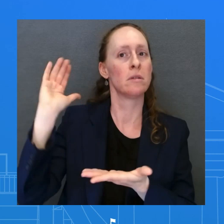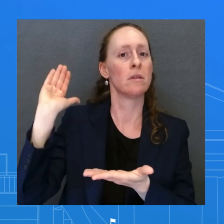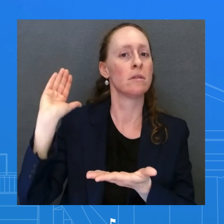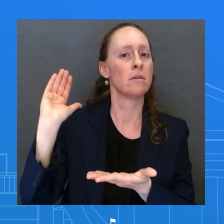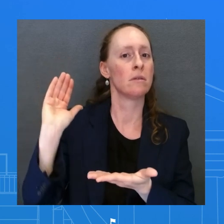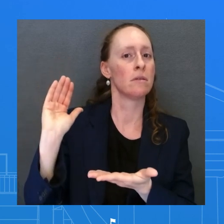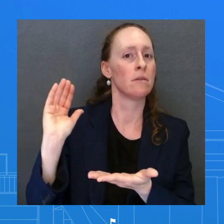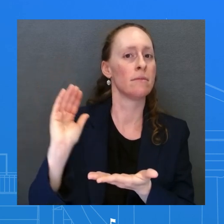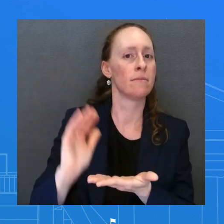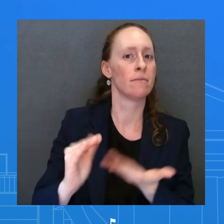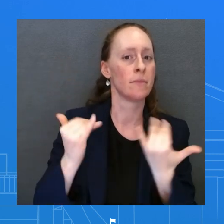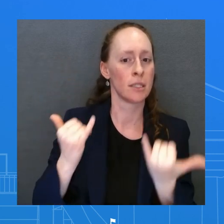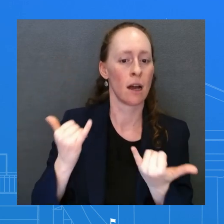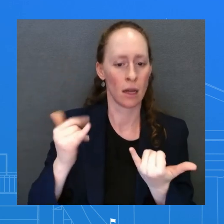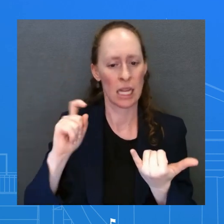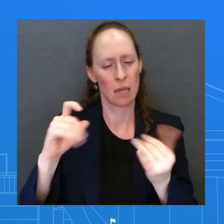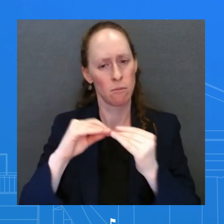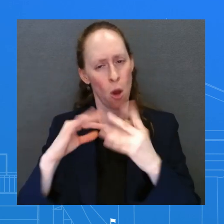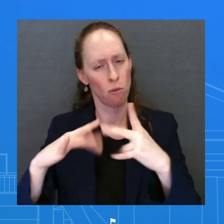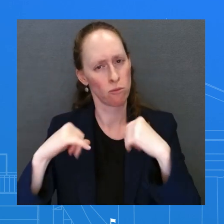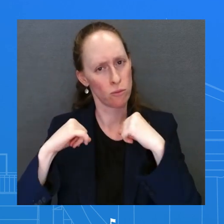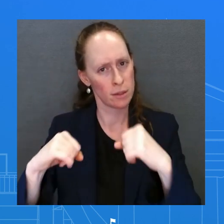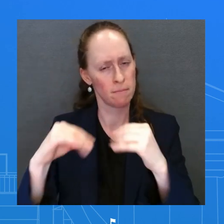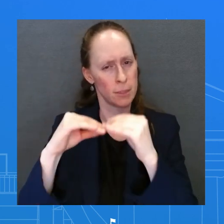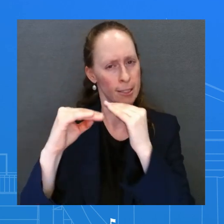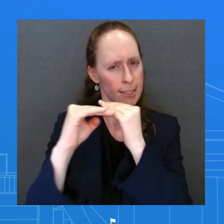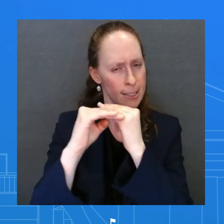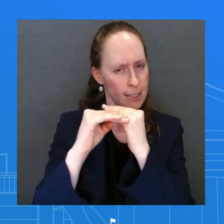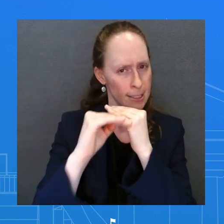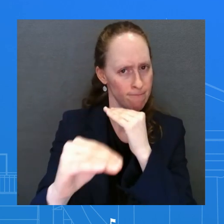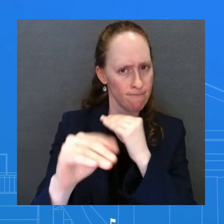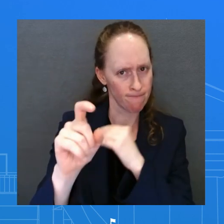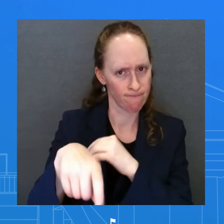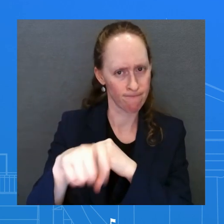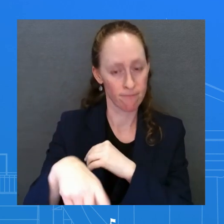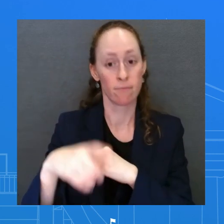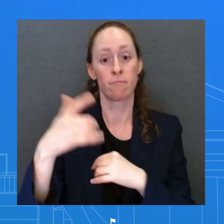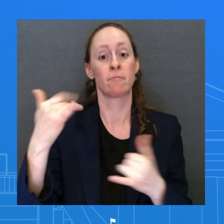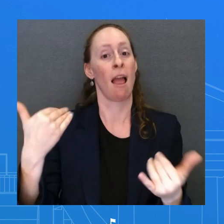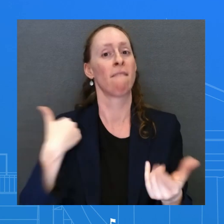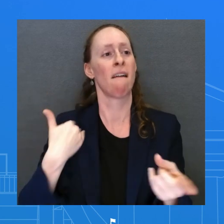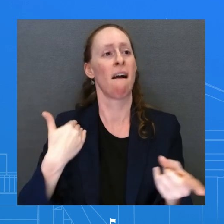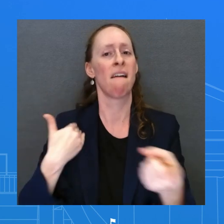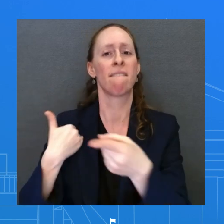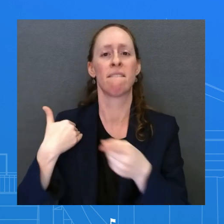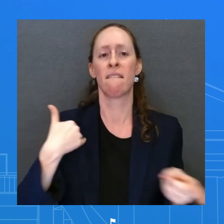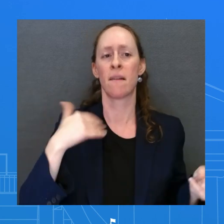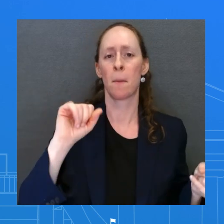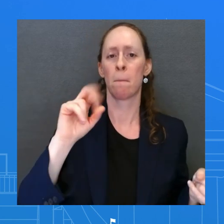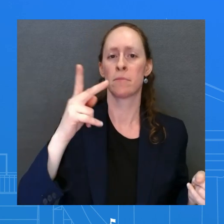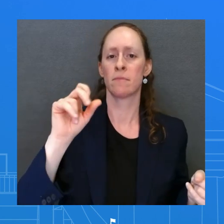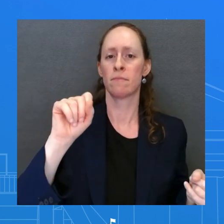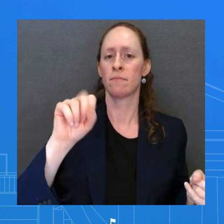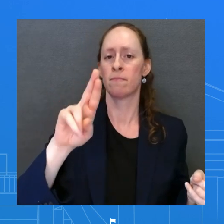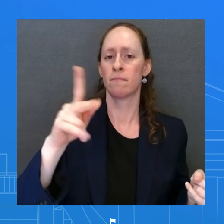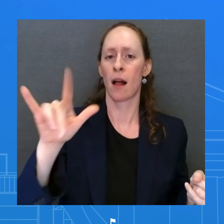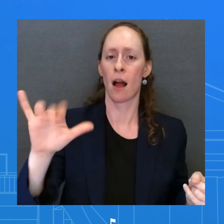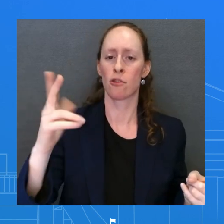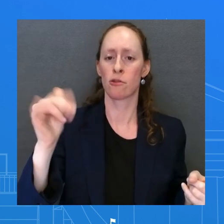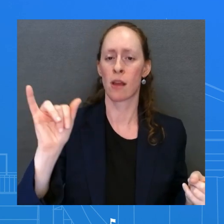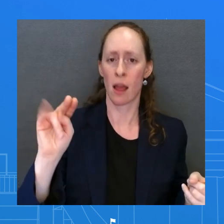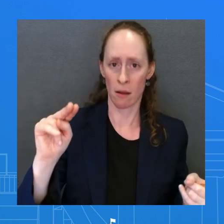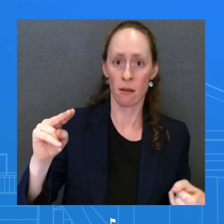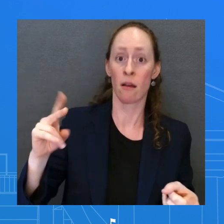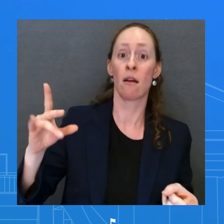continue to unsnarl, company profits margins fall from historically high levels, and rents continue to moderate, inflation